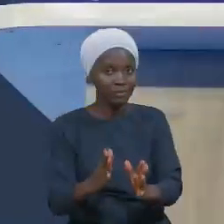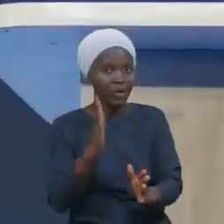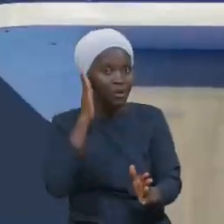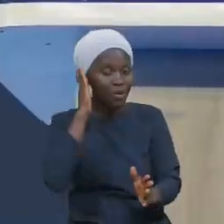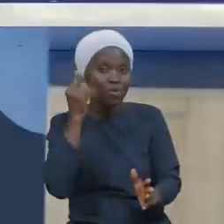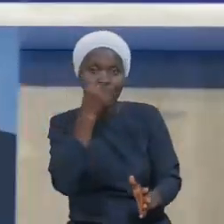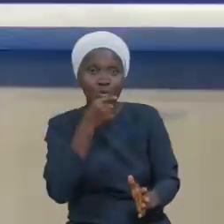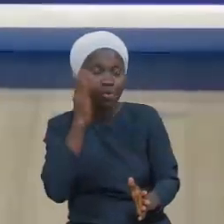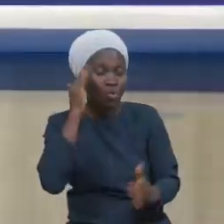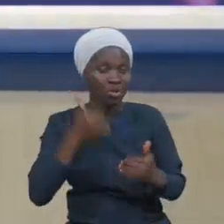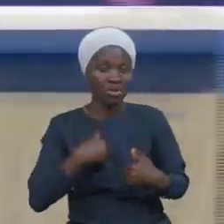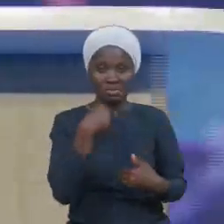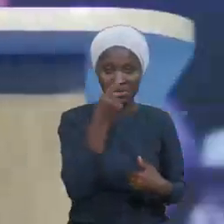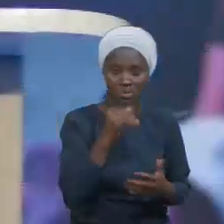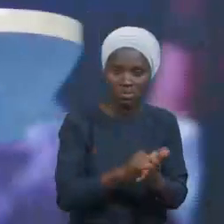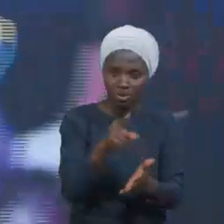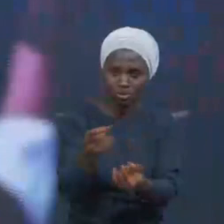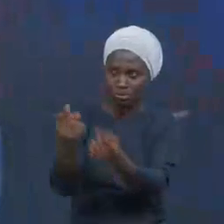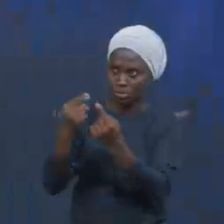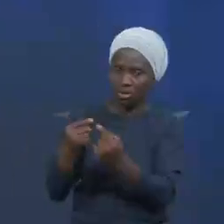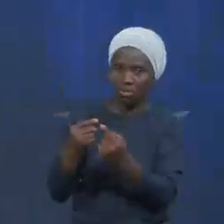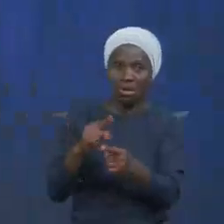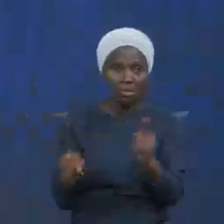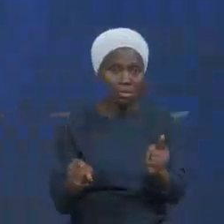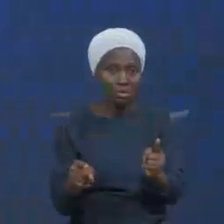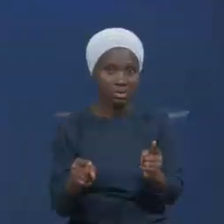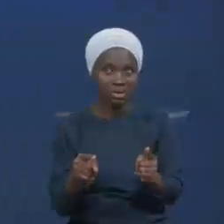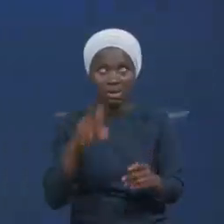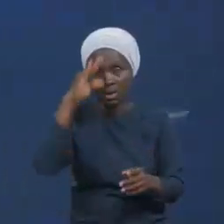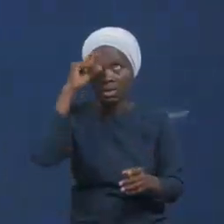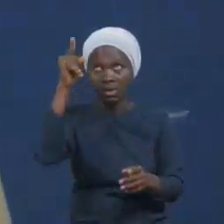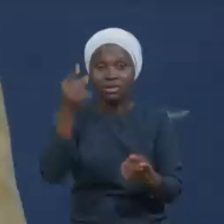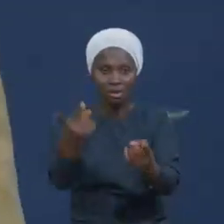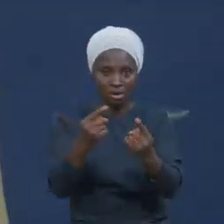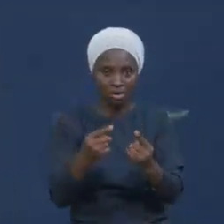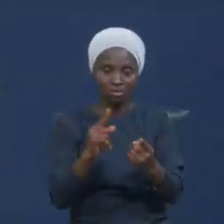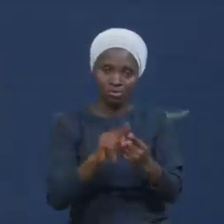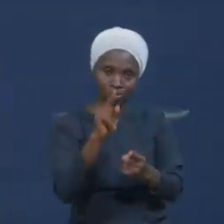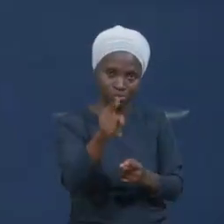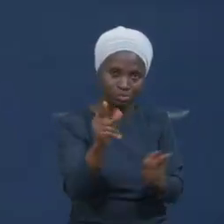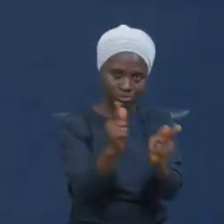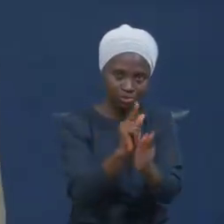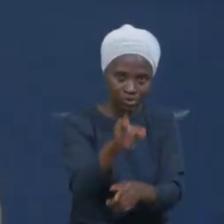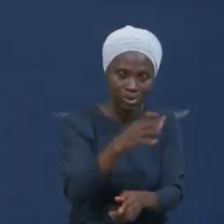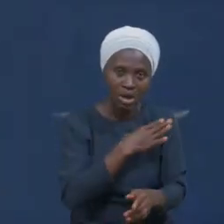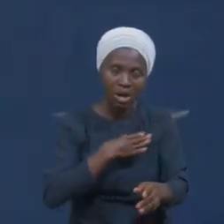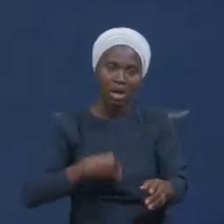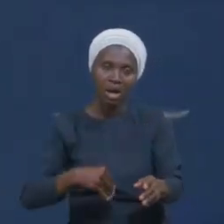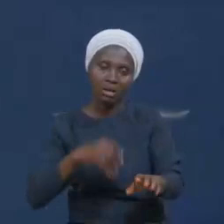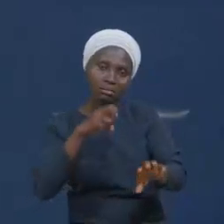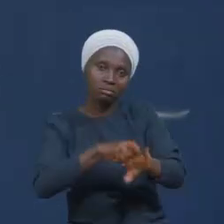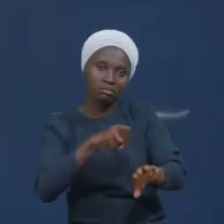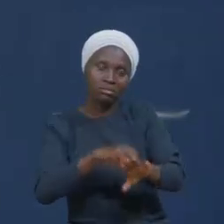instead of telling you come, he comes to you and he knocks at your door,